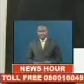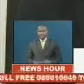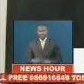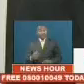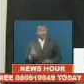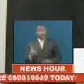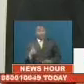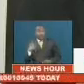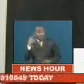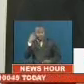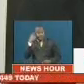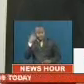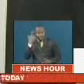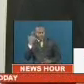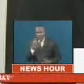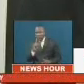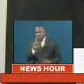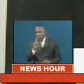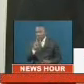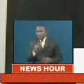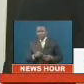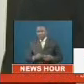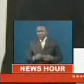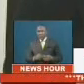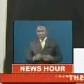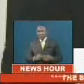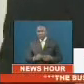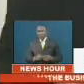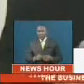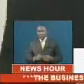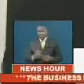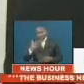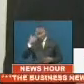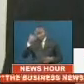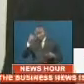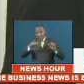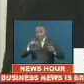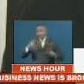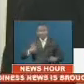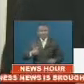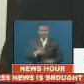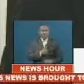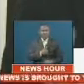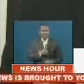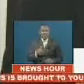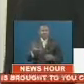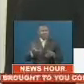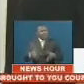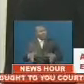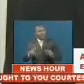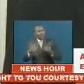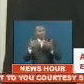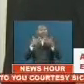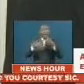July to endorse the EPA. And because of that, we've been able to prolong the access